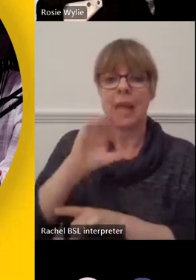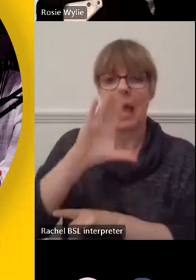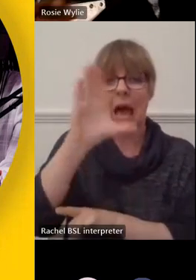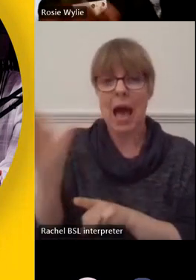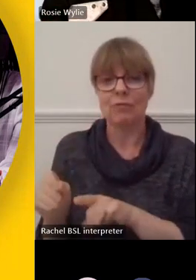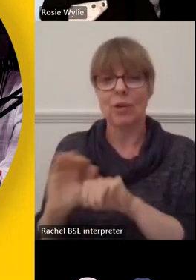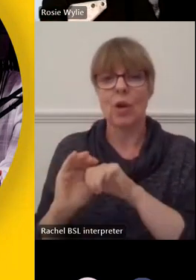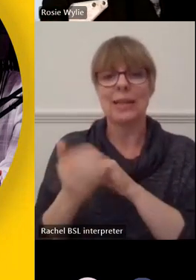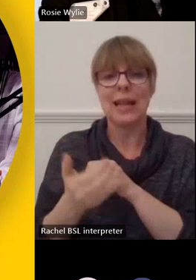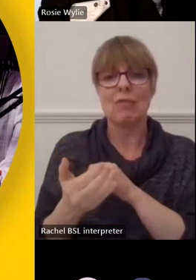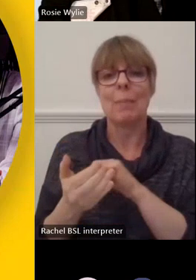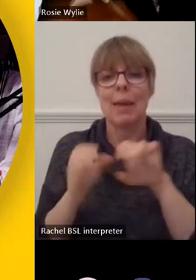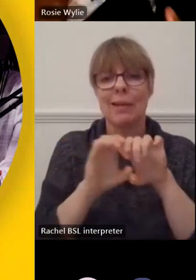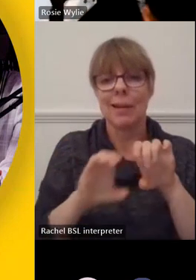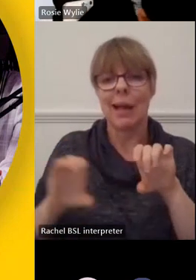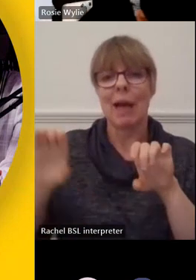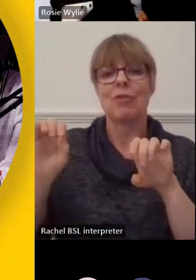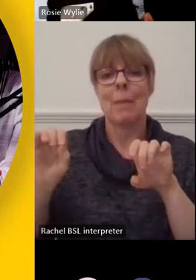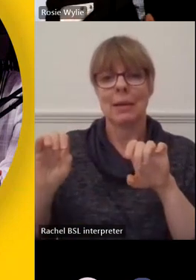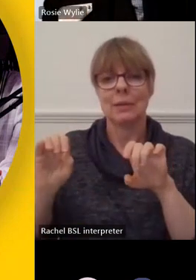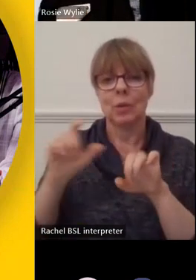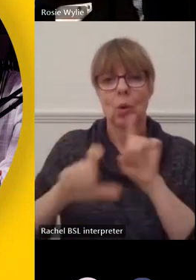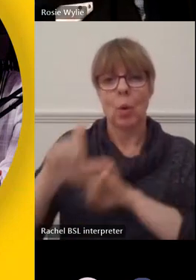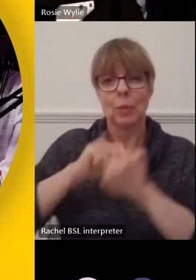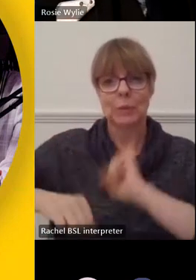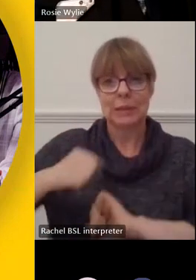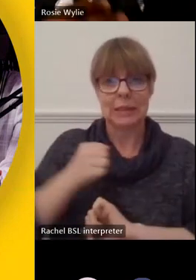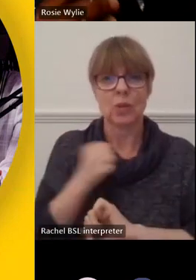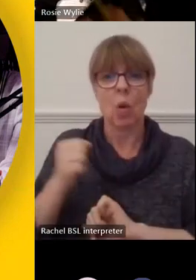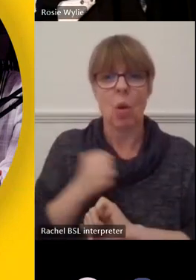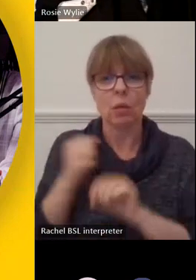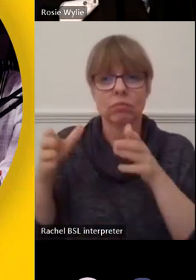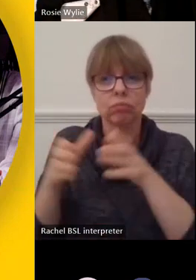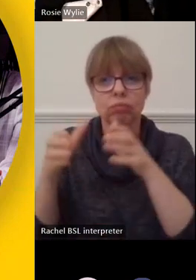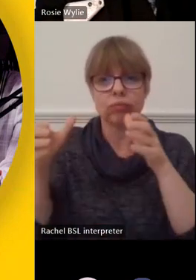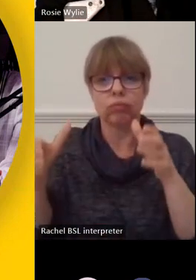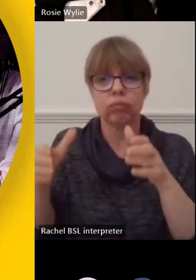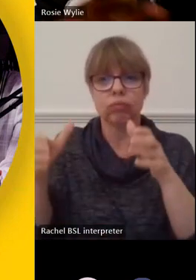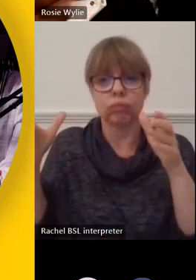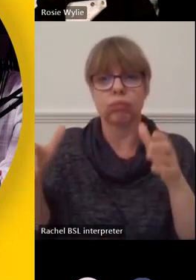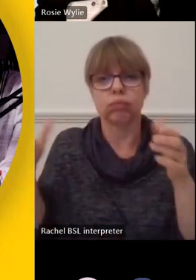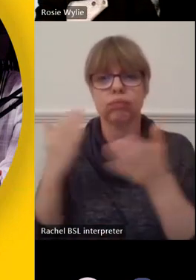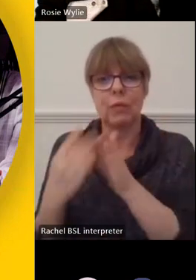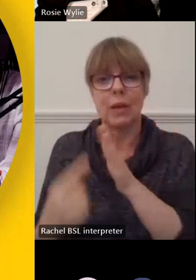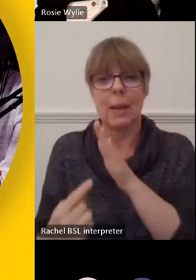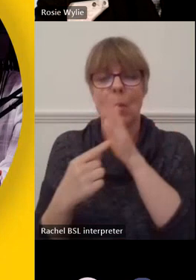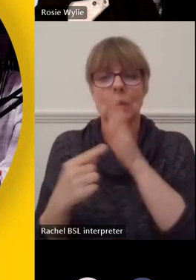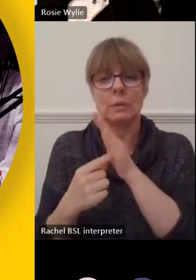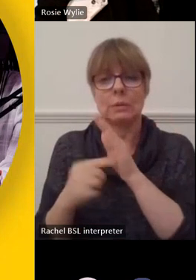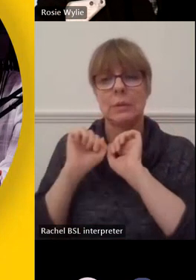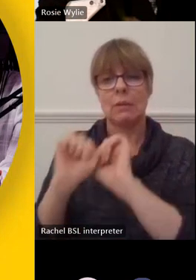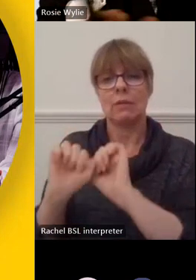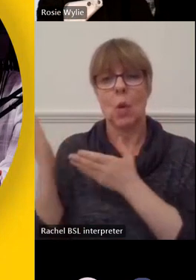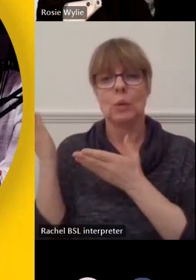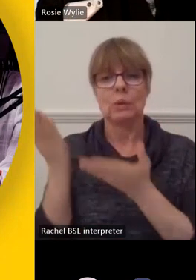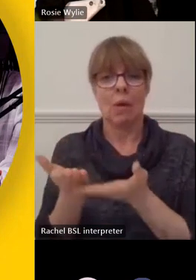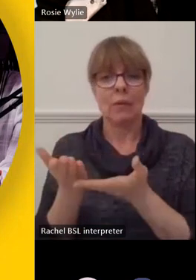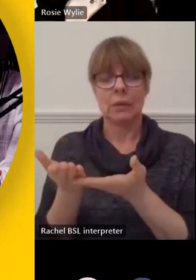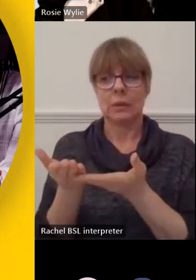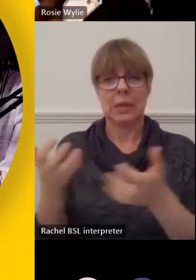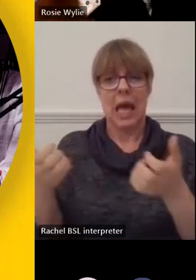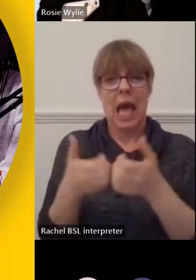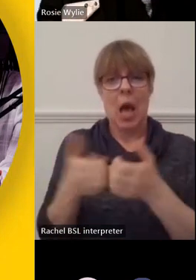communities in Scotland, especially in the center belt. And that is very important. If you're a service provider there, how would this